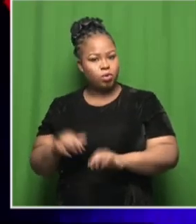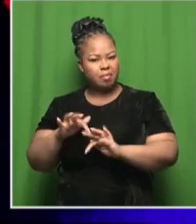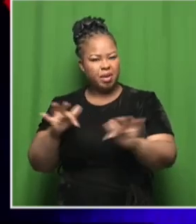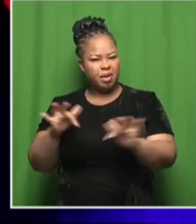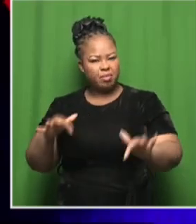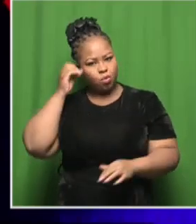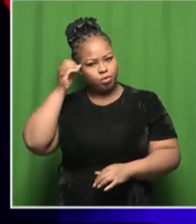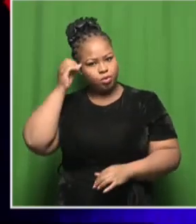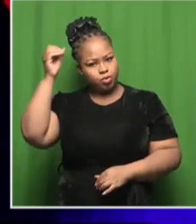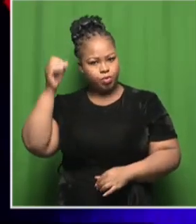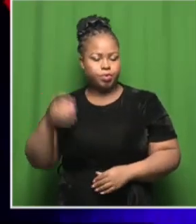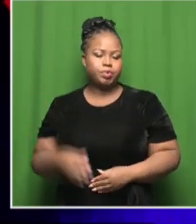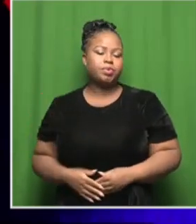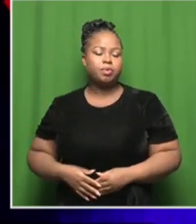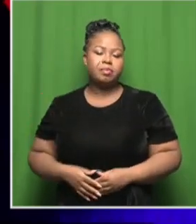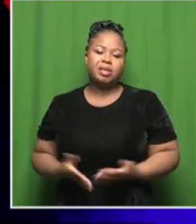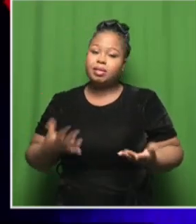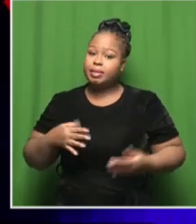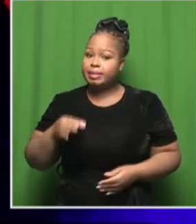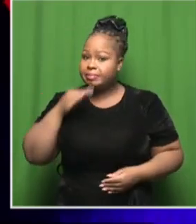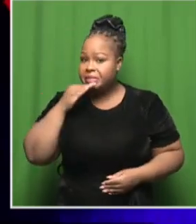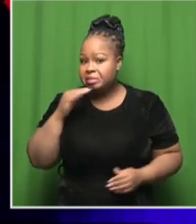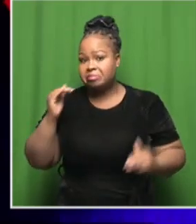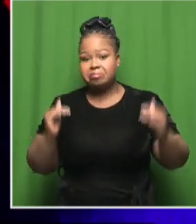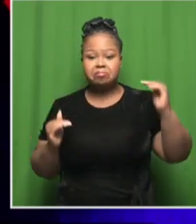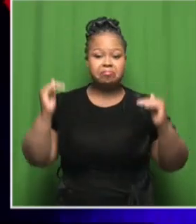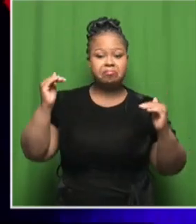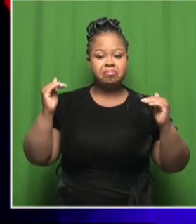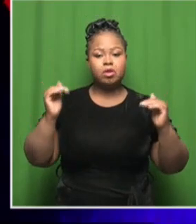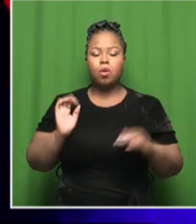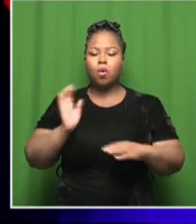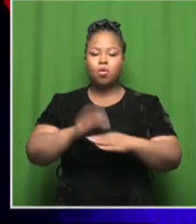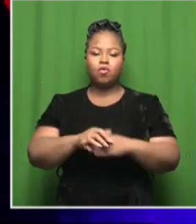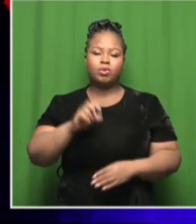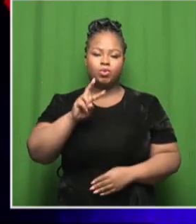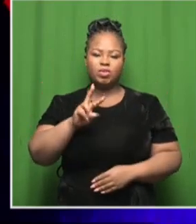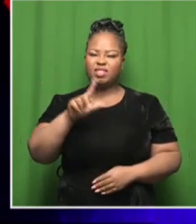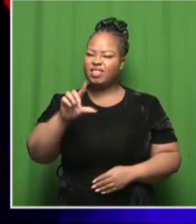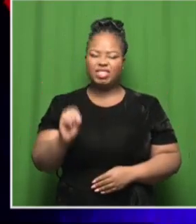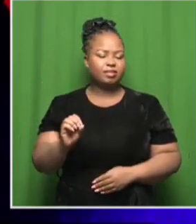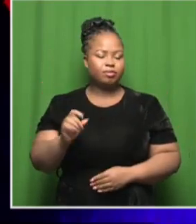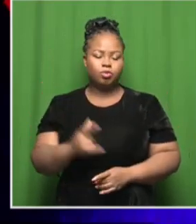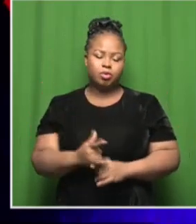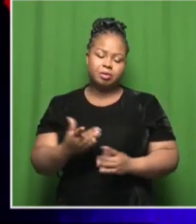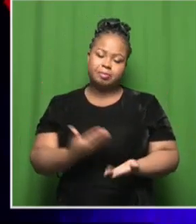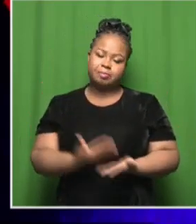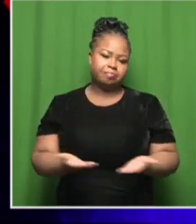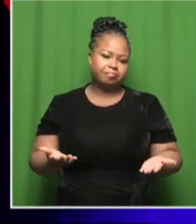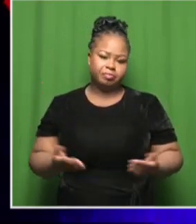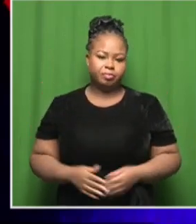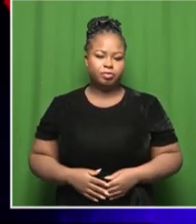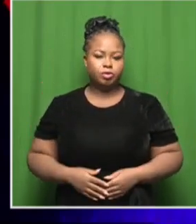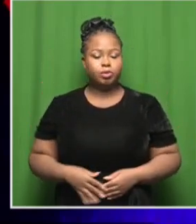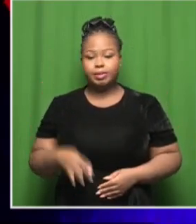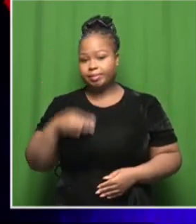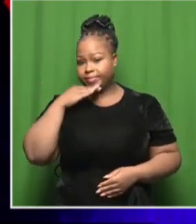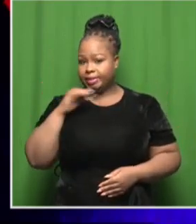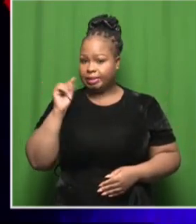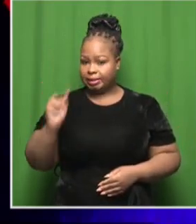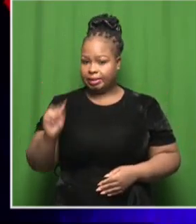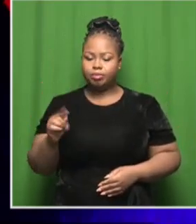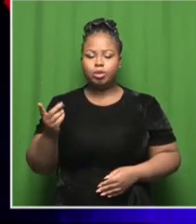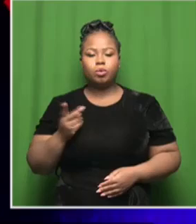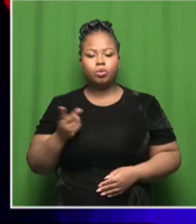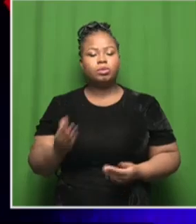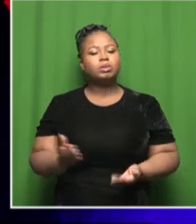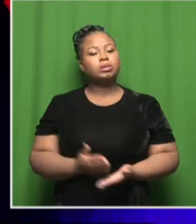that takes neither nominee above the 270 threshold for victory, meaning the swing states, those